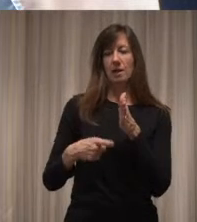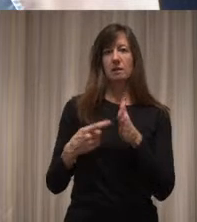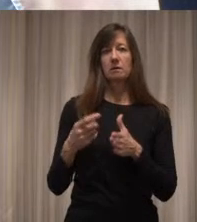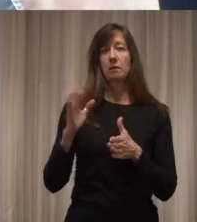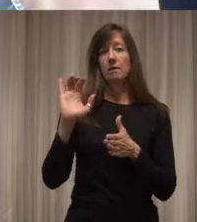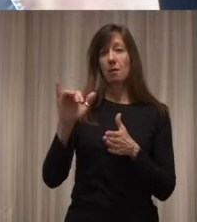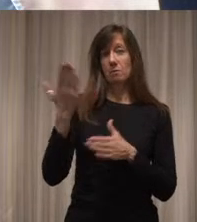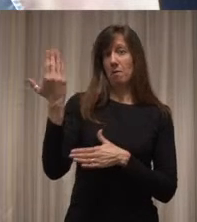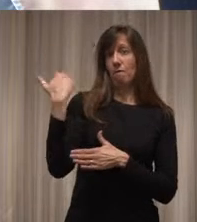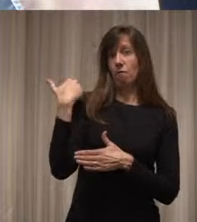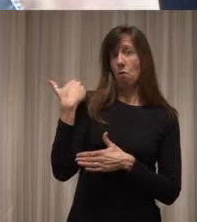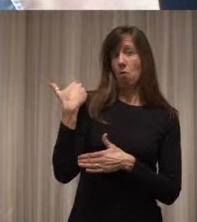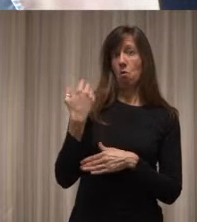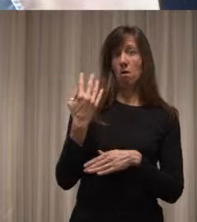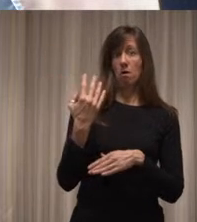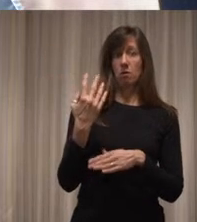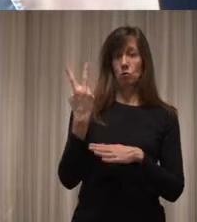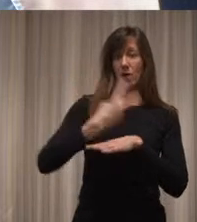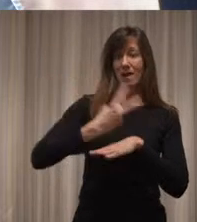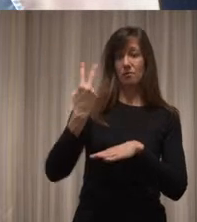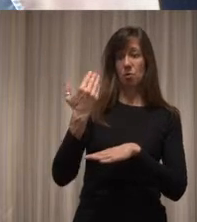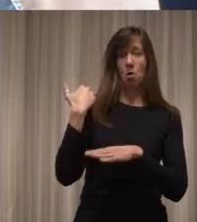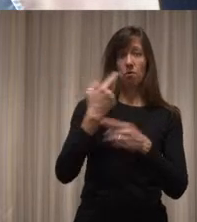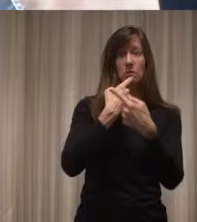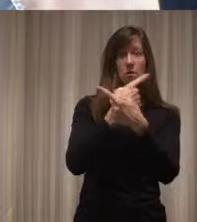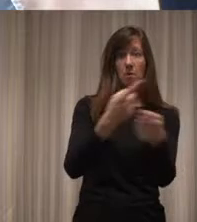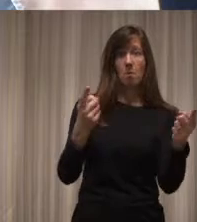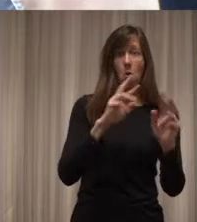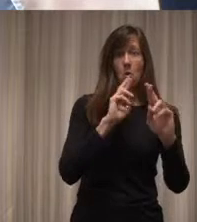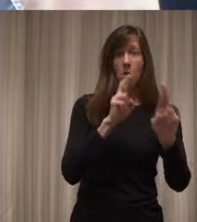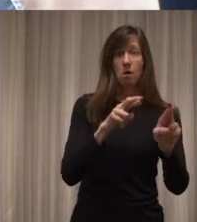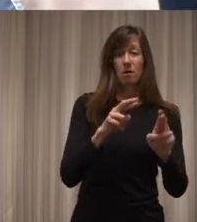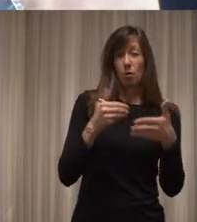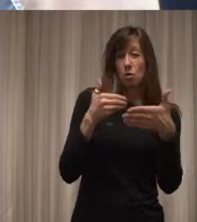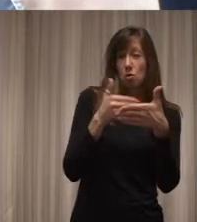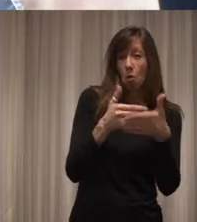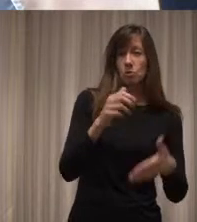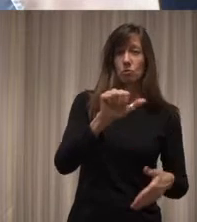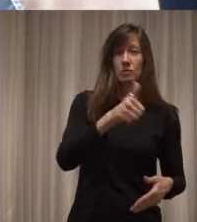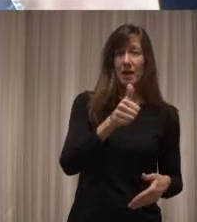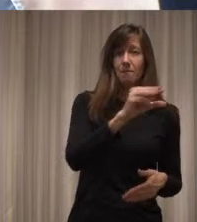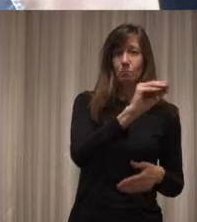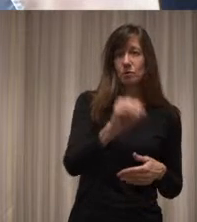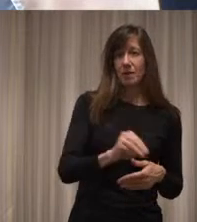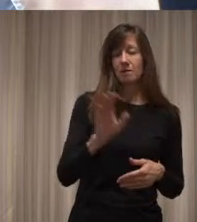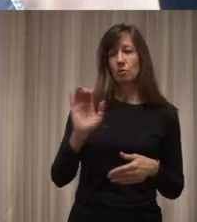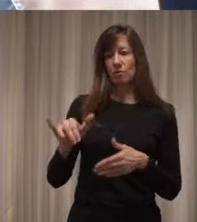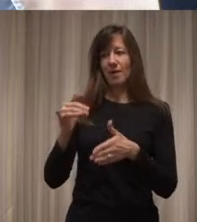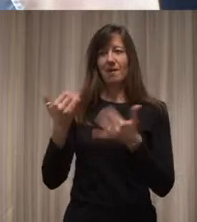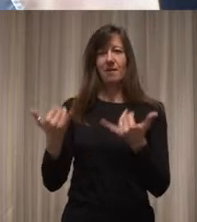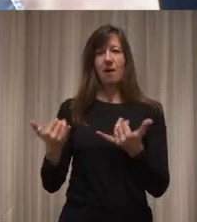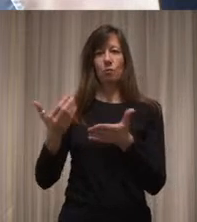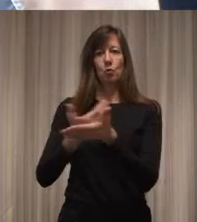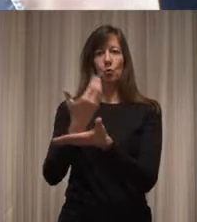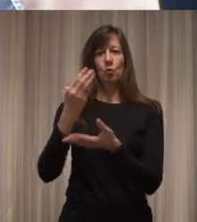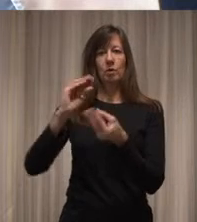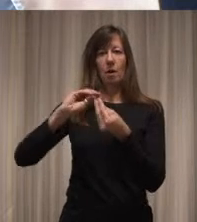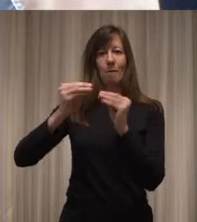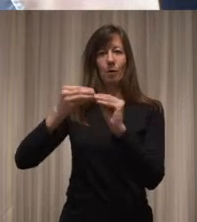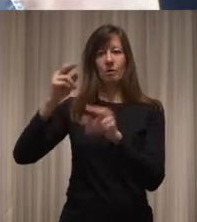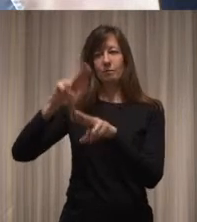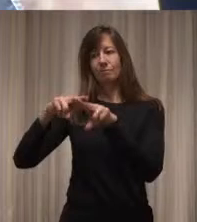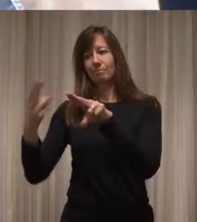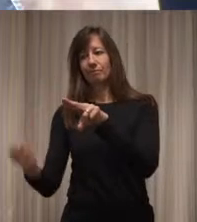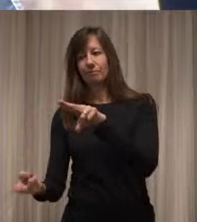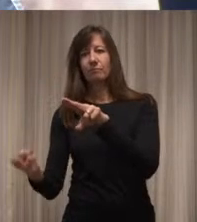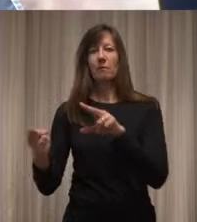last update 48 hours ago. Generally, we've been hovering the last few weeks somewhere between 7 to 10%. That